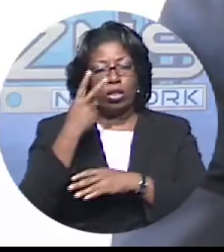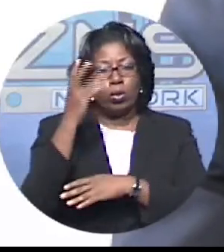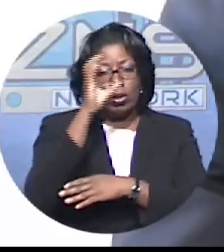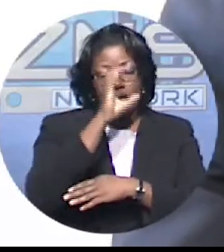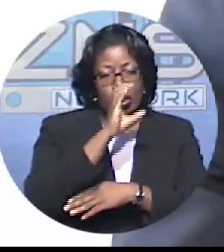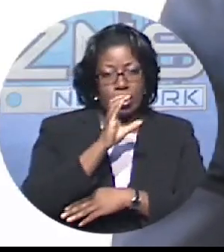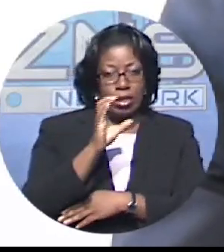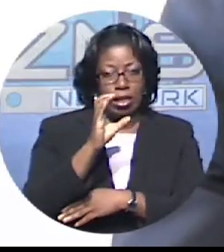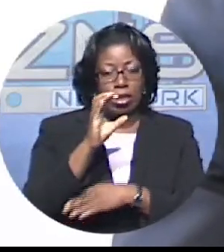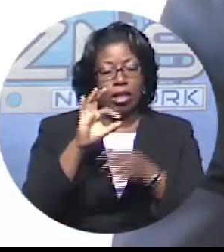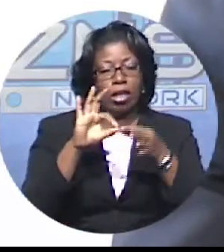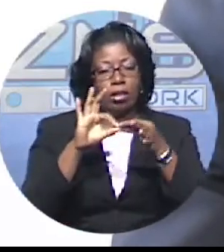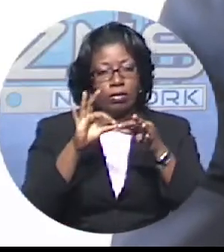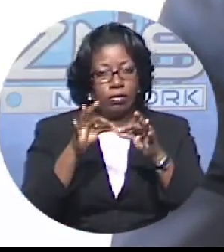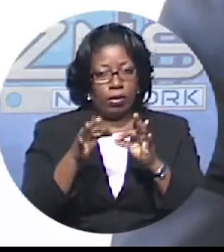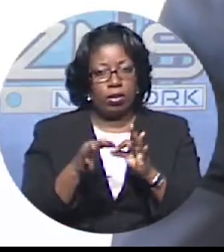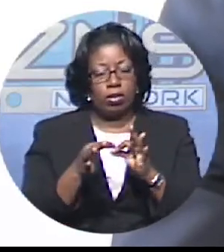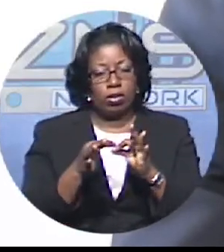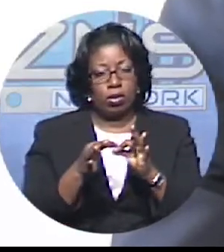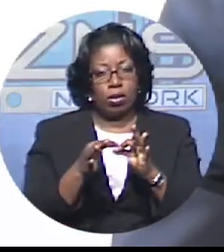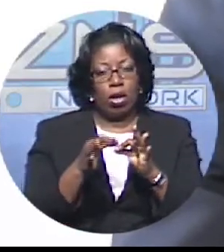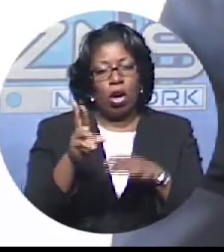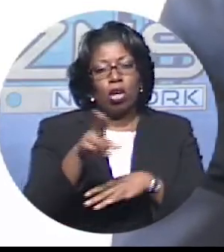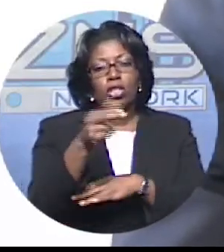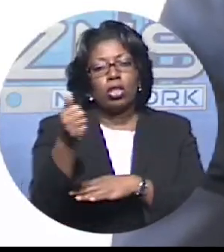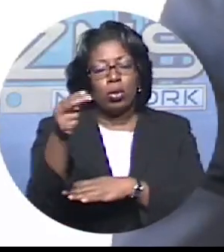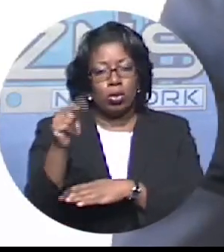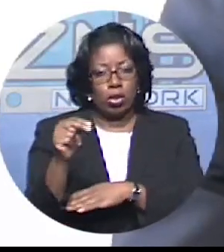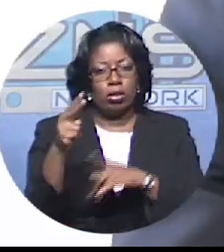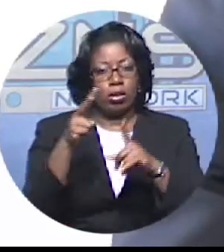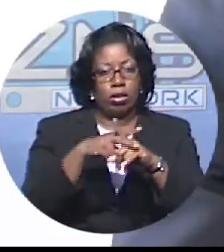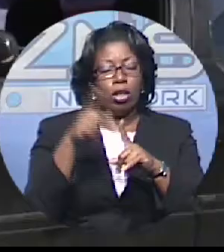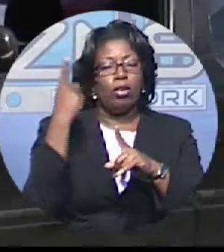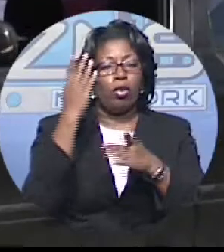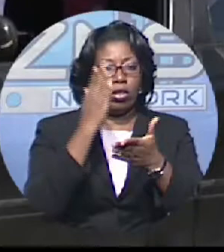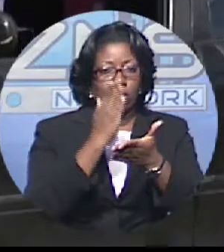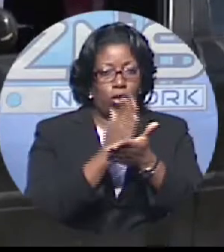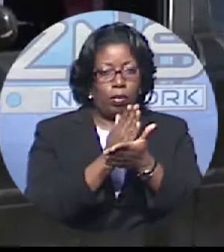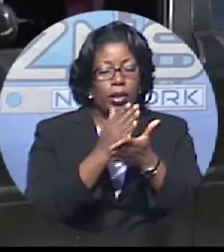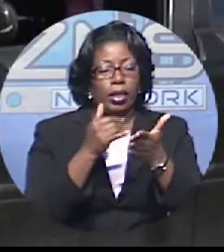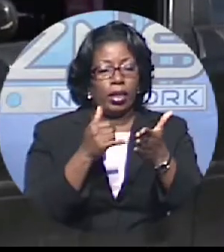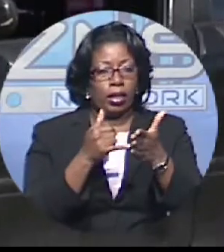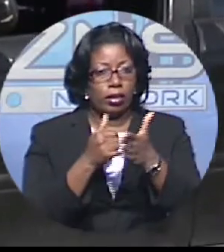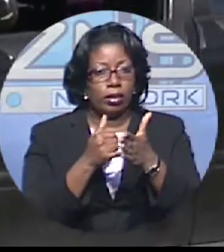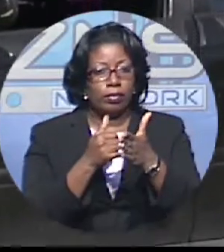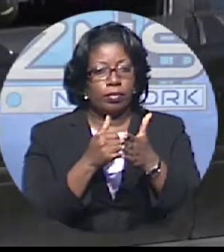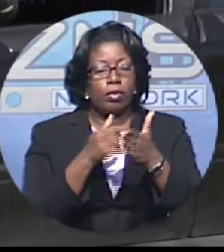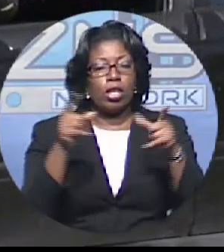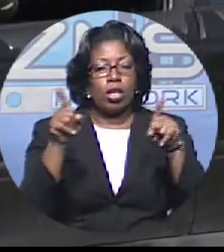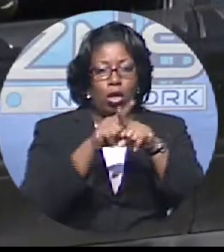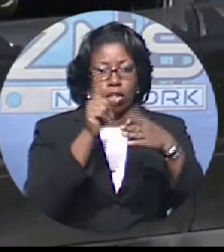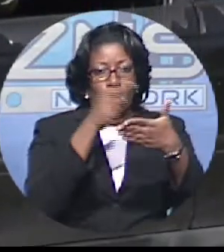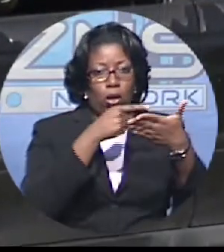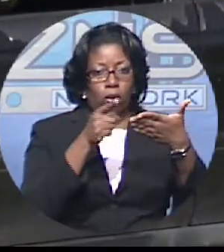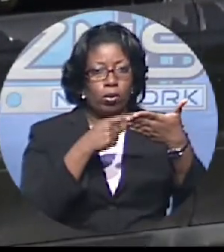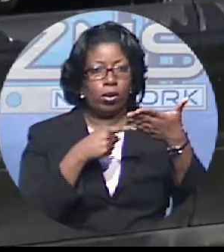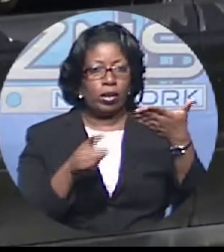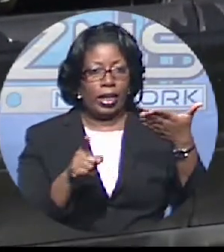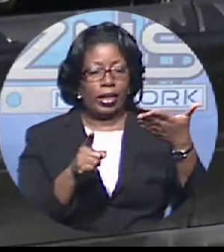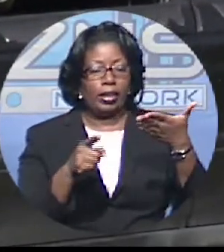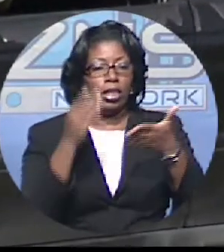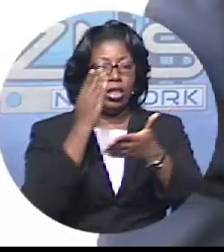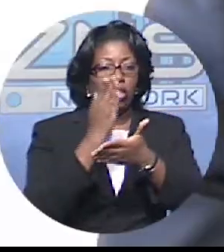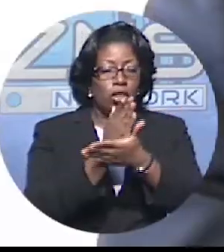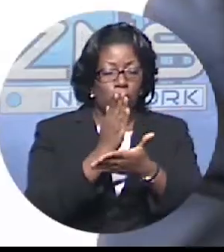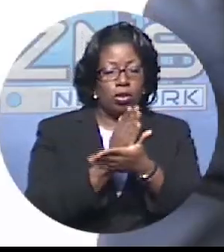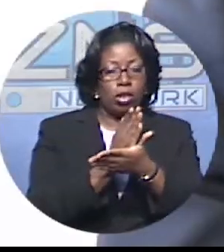a fixture for an application for an injunction. He also outlined what the injunction application will